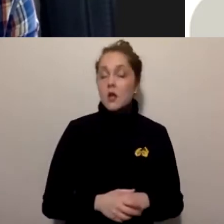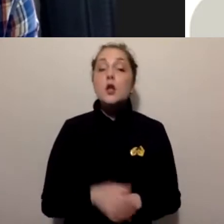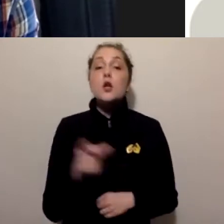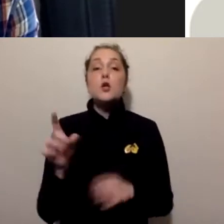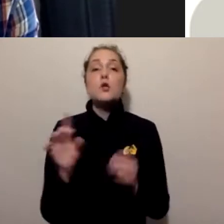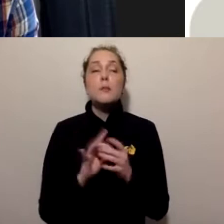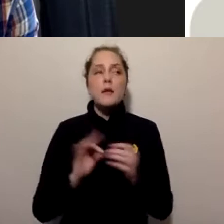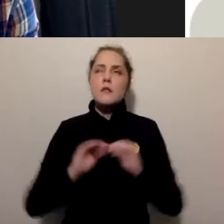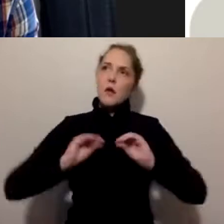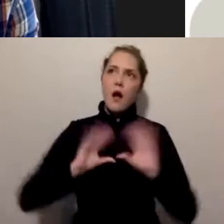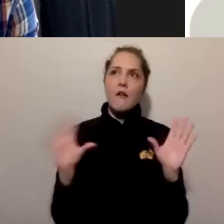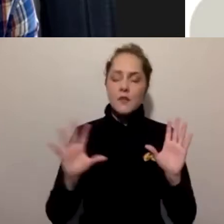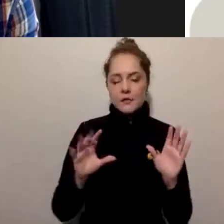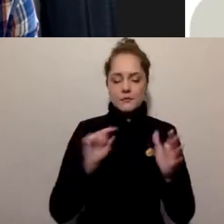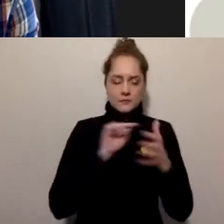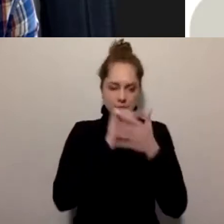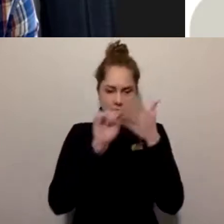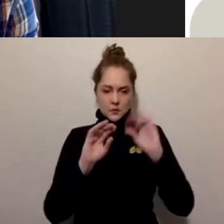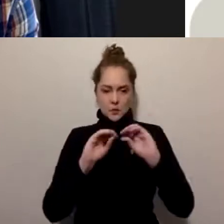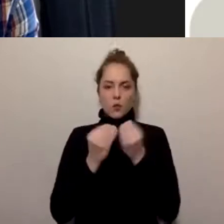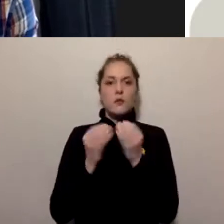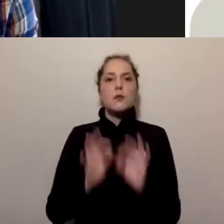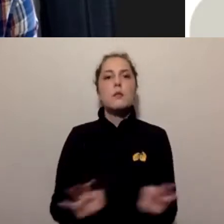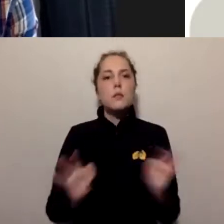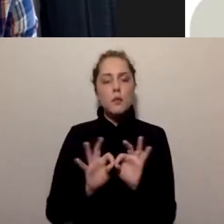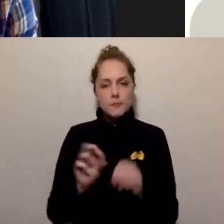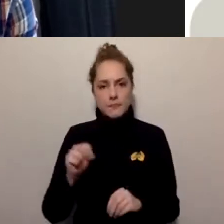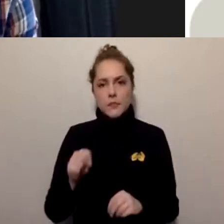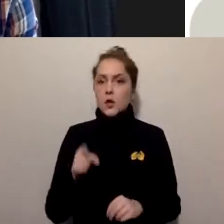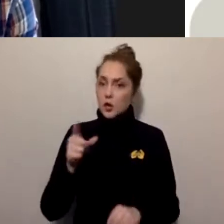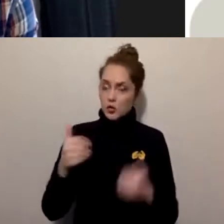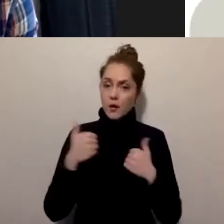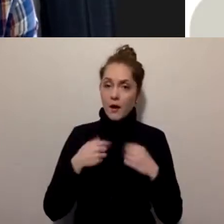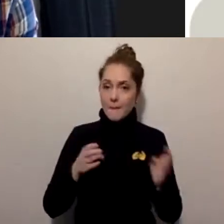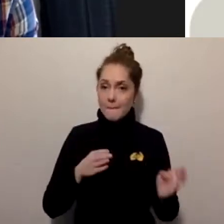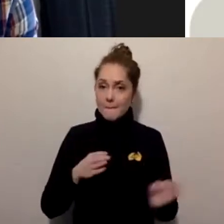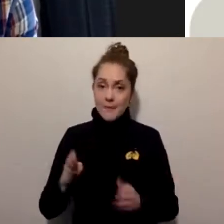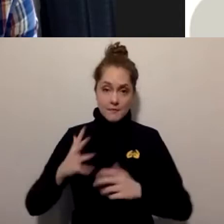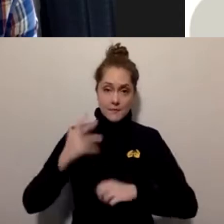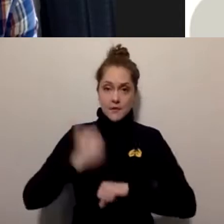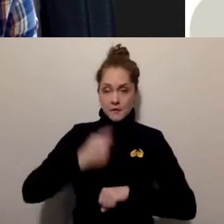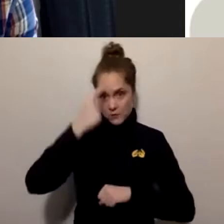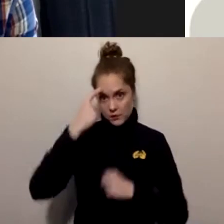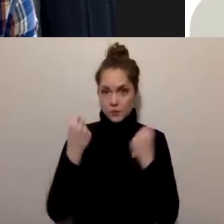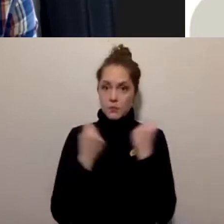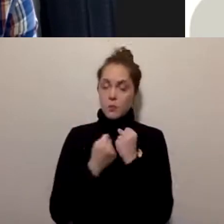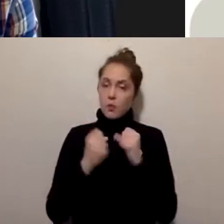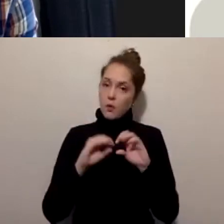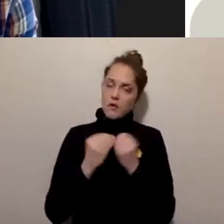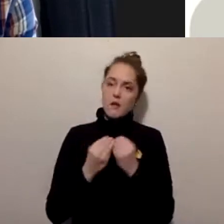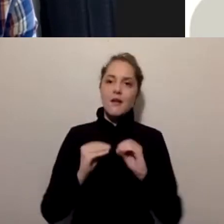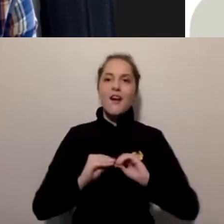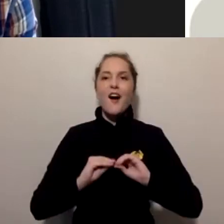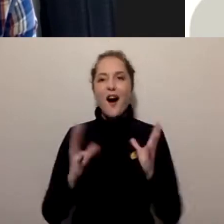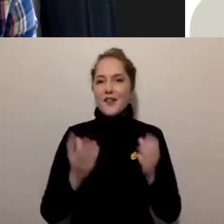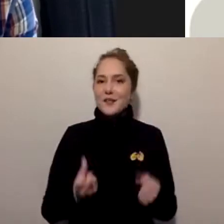that obviously these organizations are going to be very key in that. Do you have any plans set out to help these organizations? As obviously